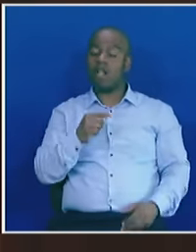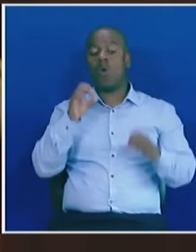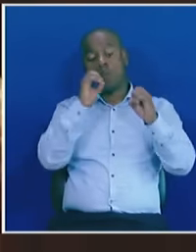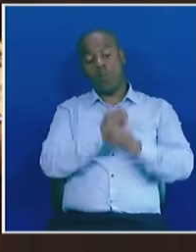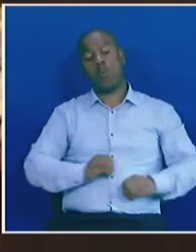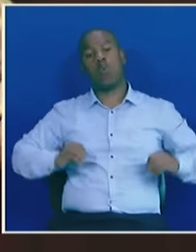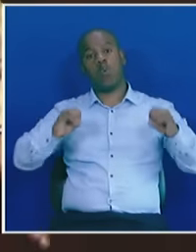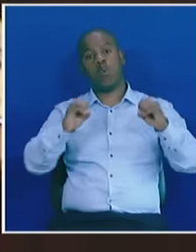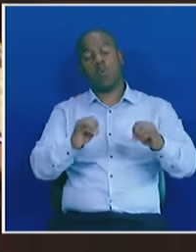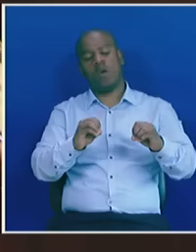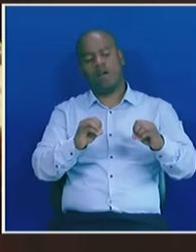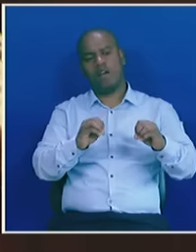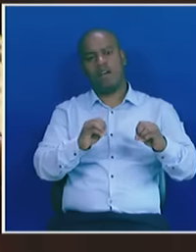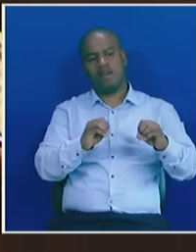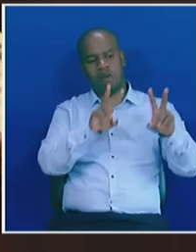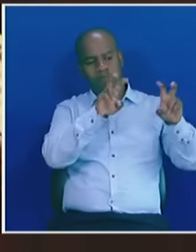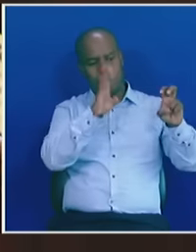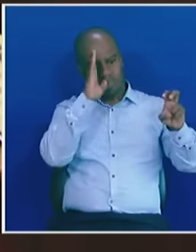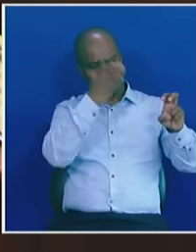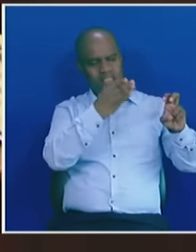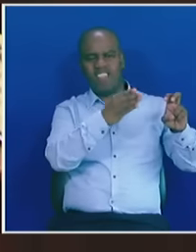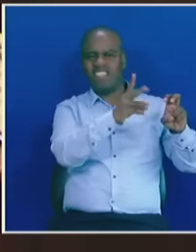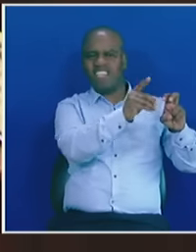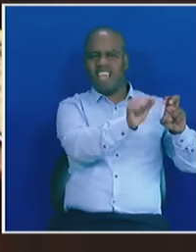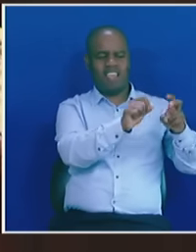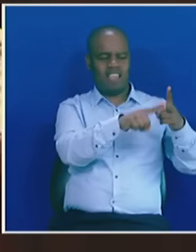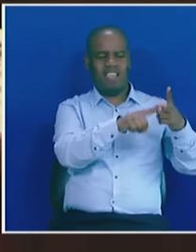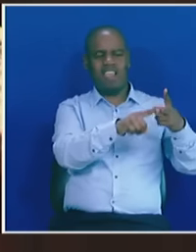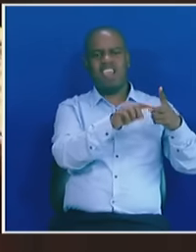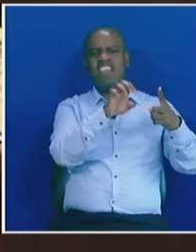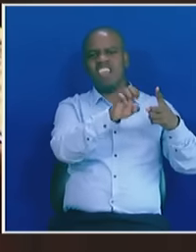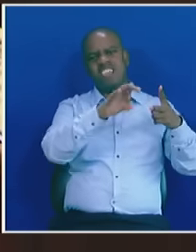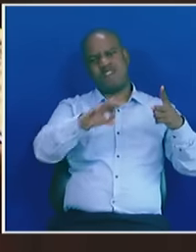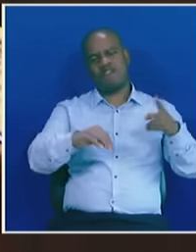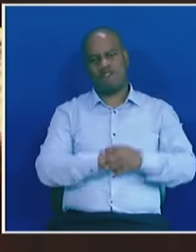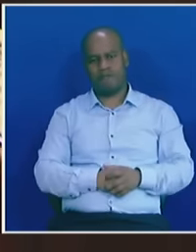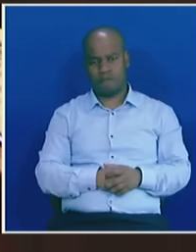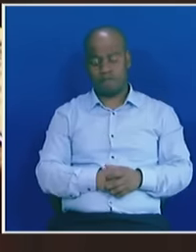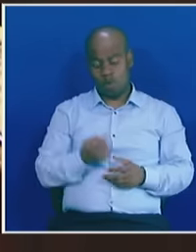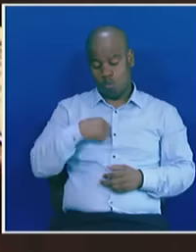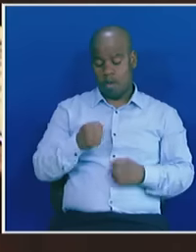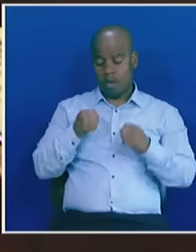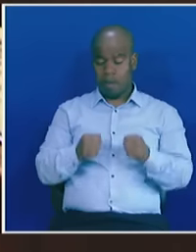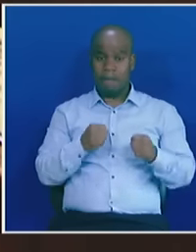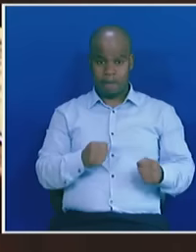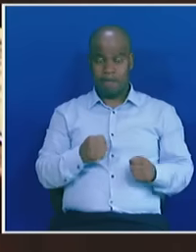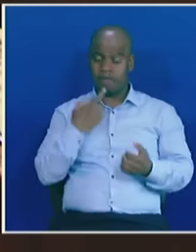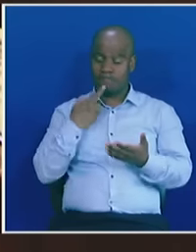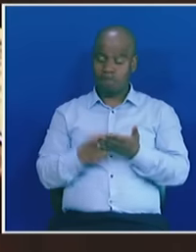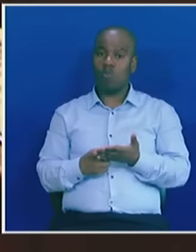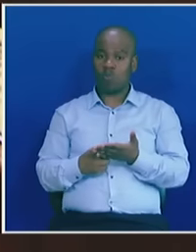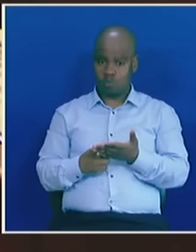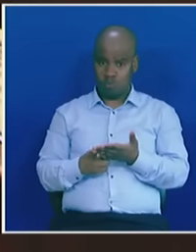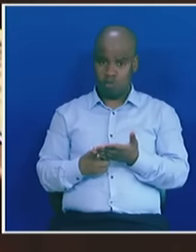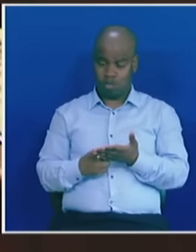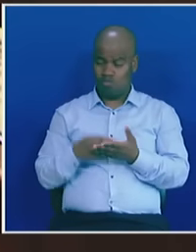and EFF. Honorable Chairperson, we are concerned about reports of sexual violence